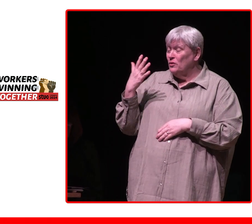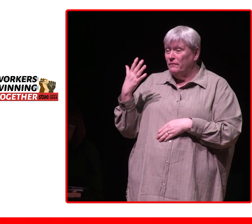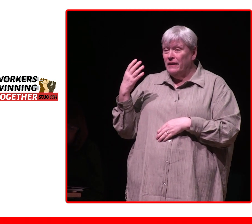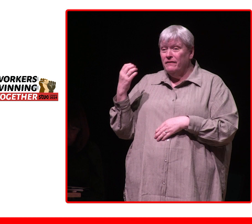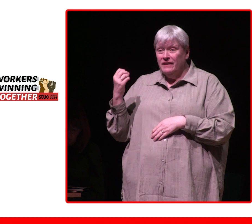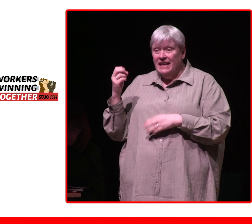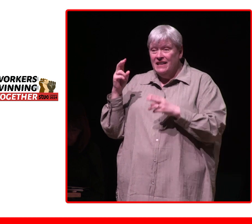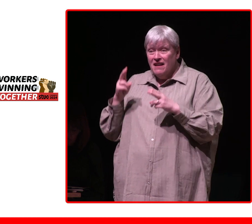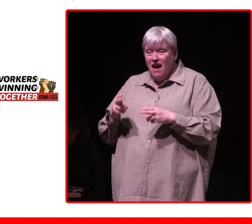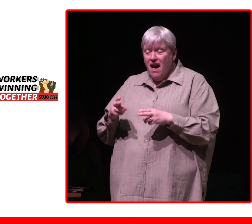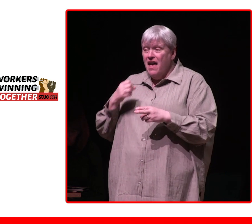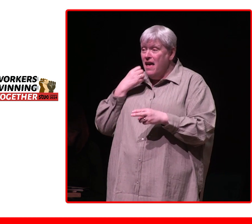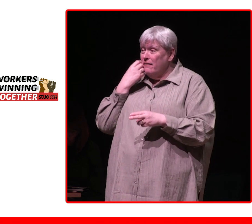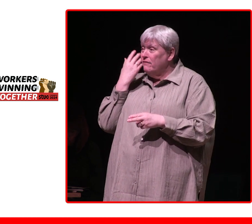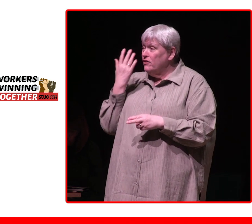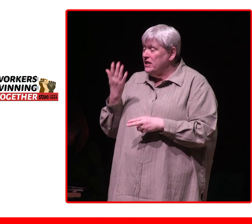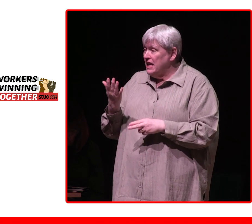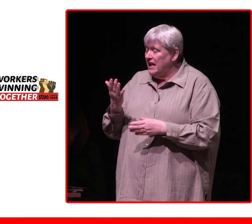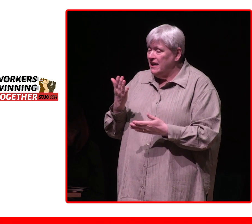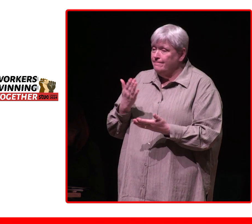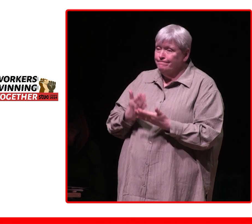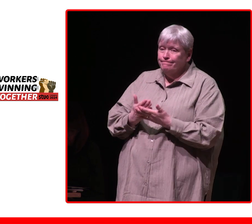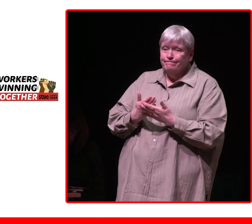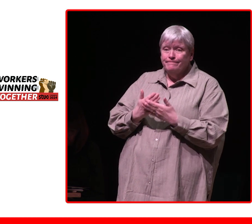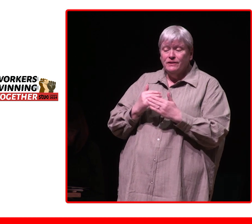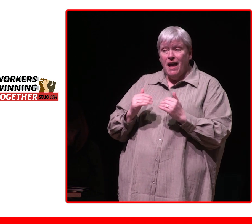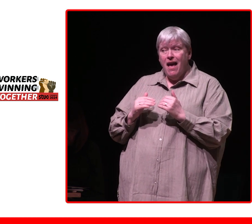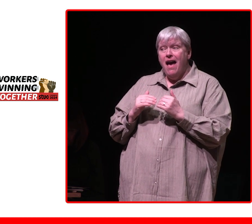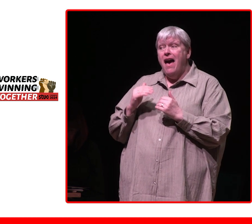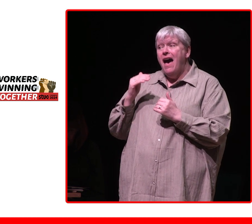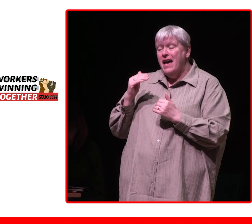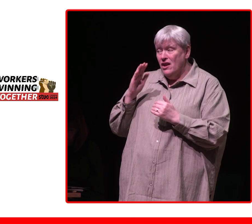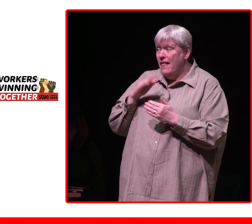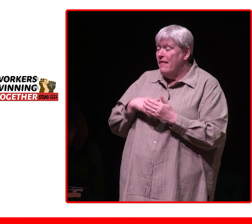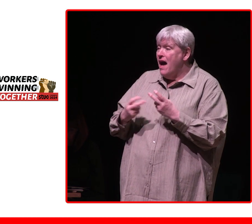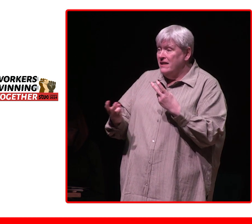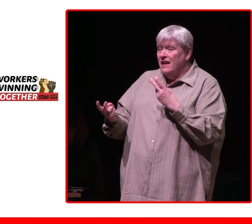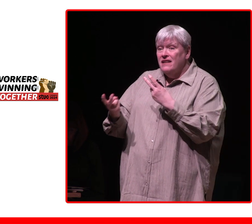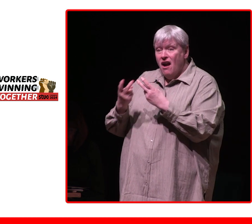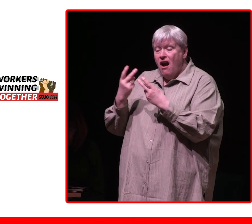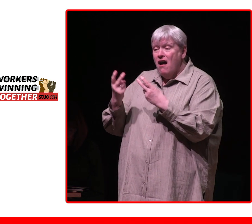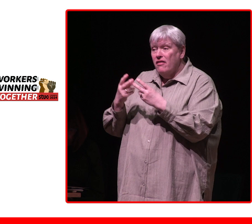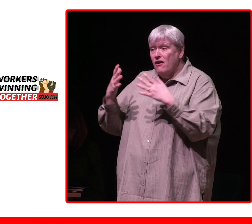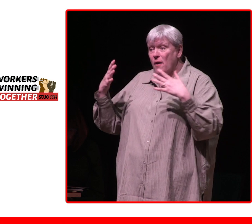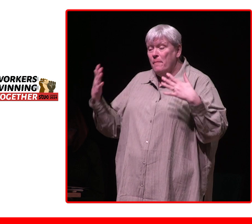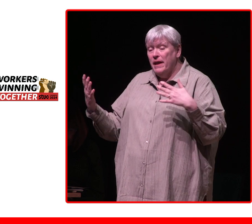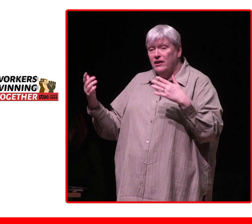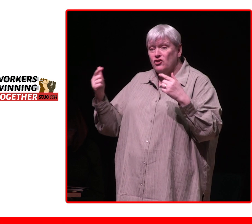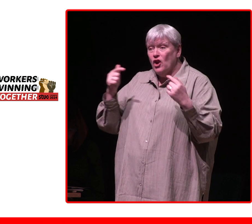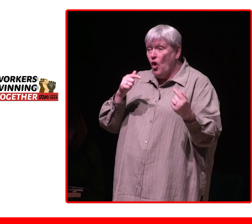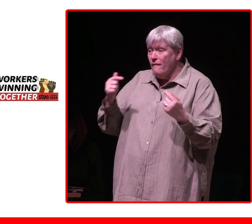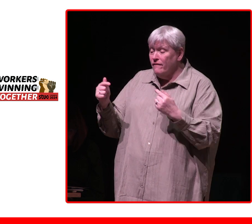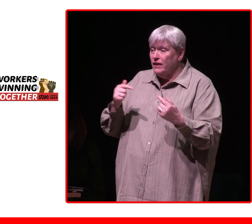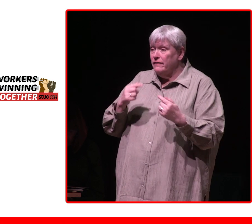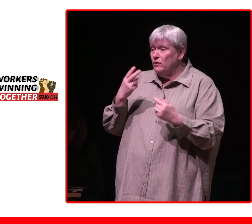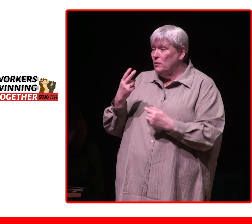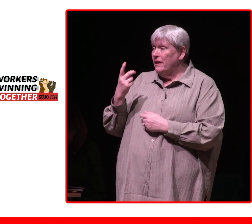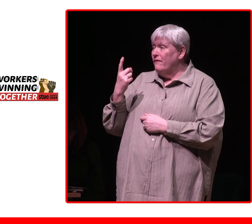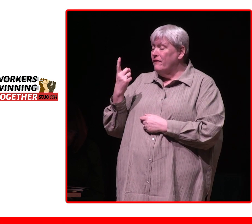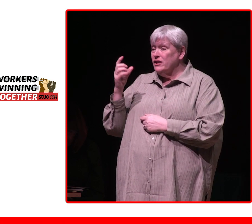each day, a number significantly higher than any other major conflict of the 21st